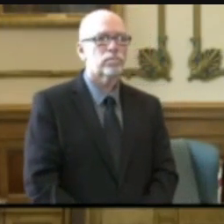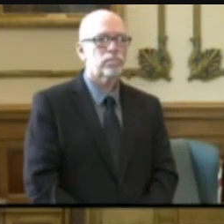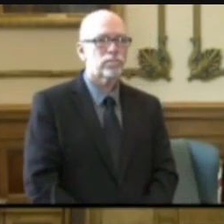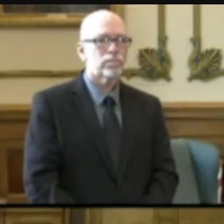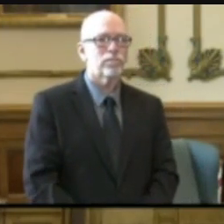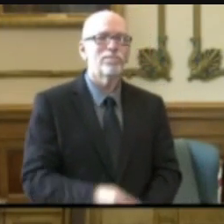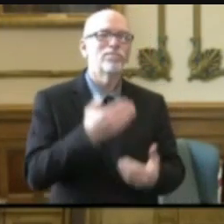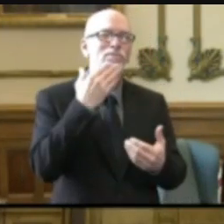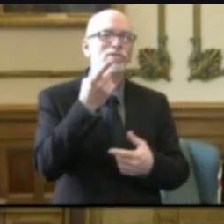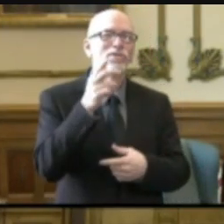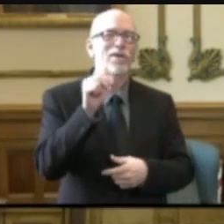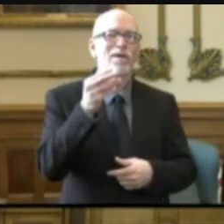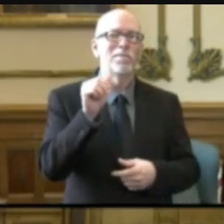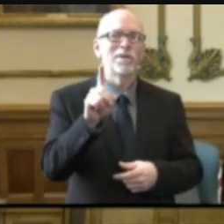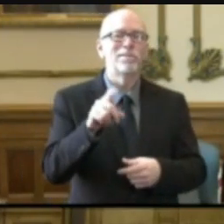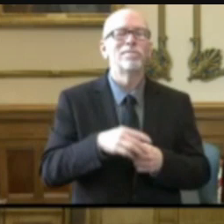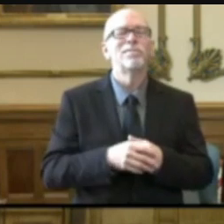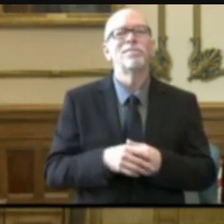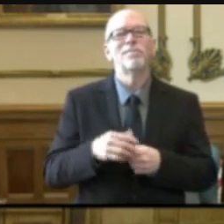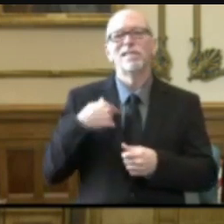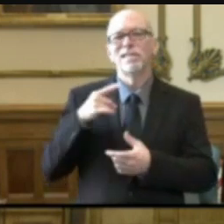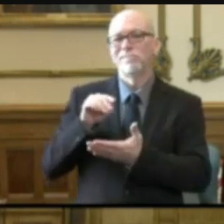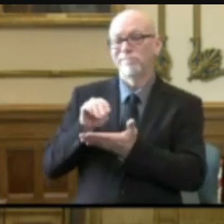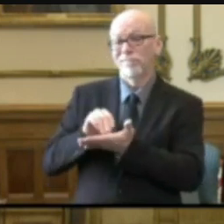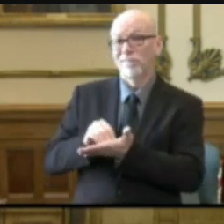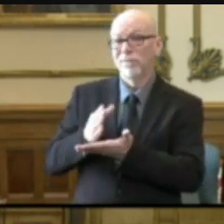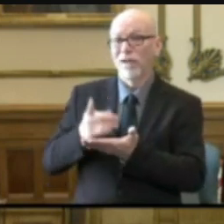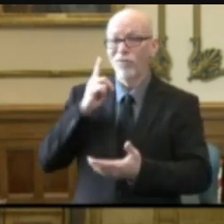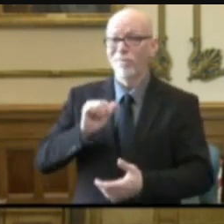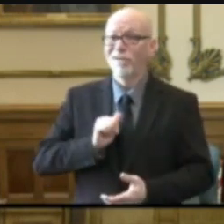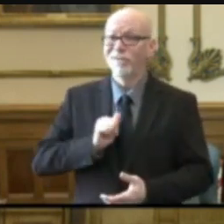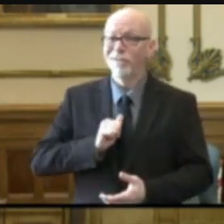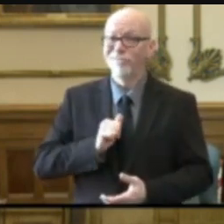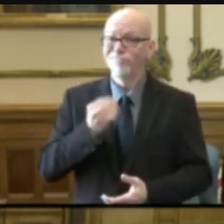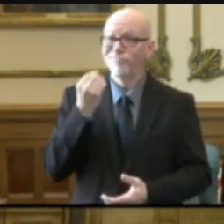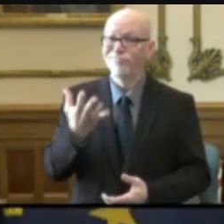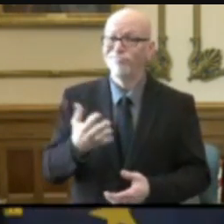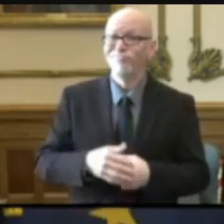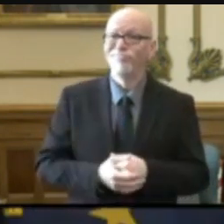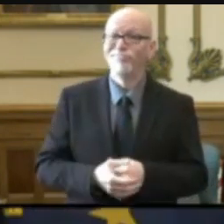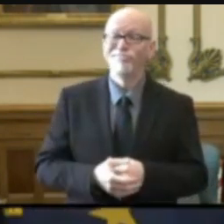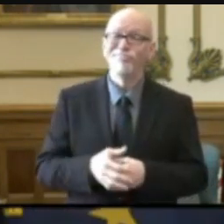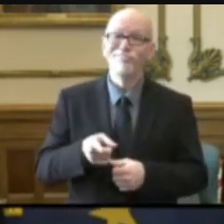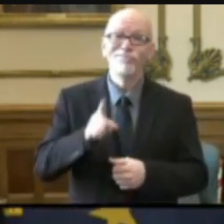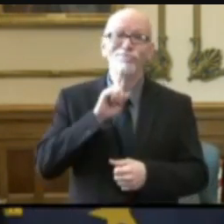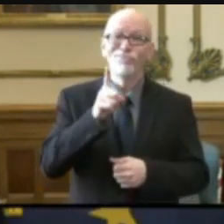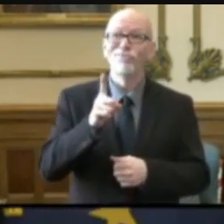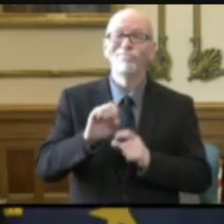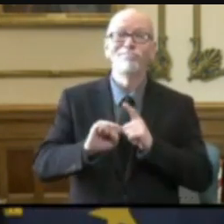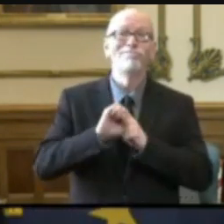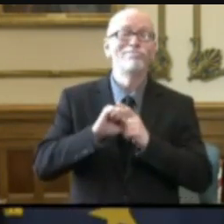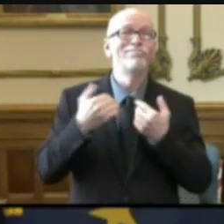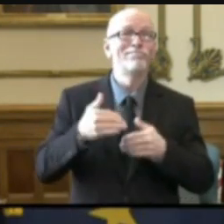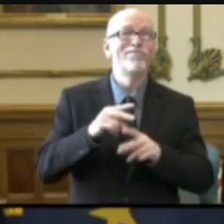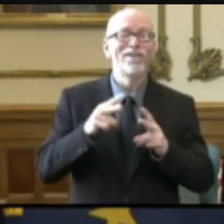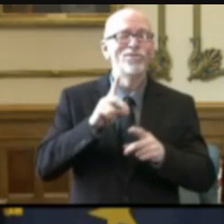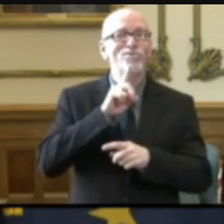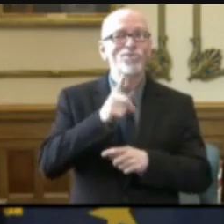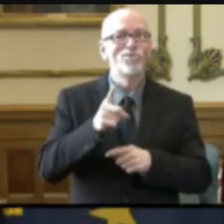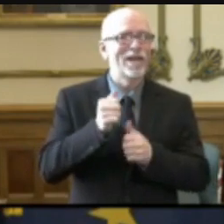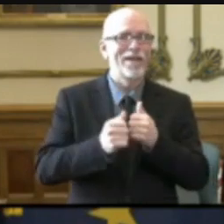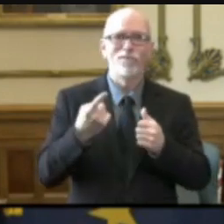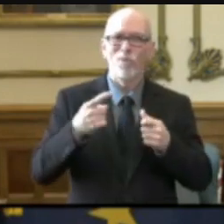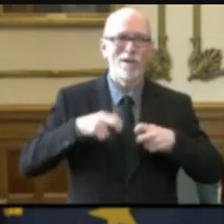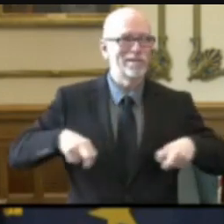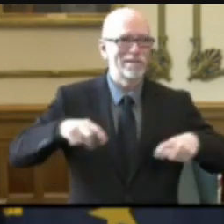Thank you, Dr. Ahmad. I made some notes for myself, and that all rings very true to, I think, everyone sitting at